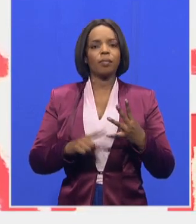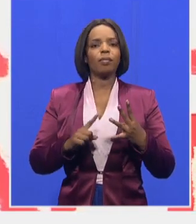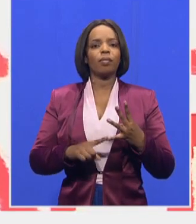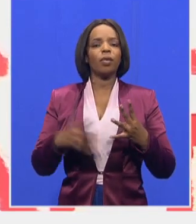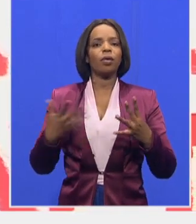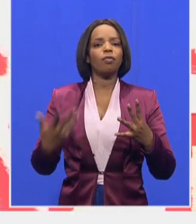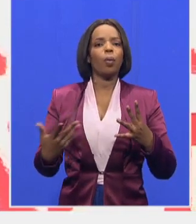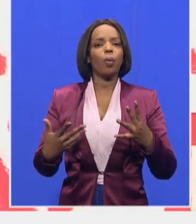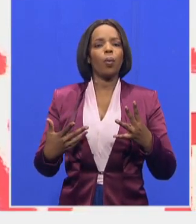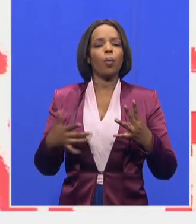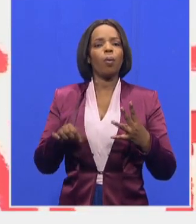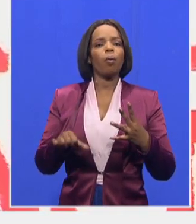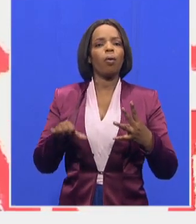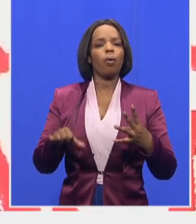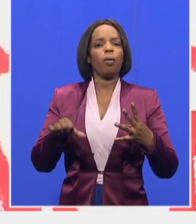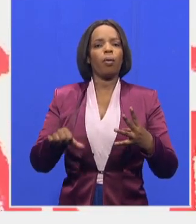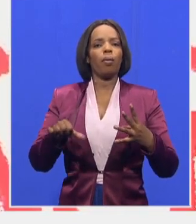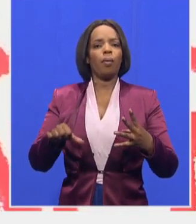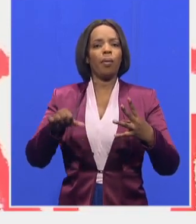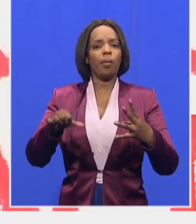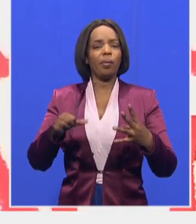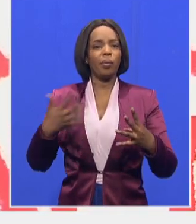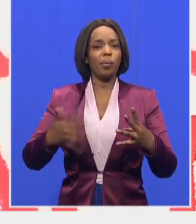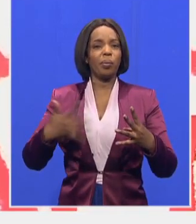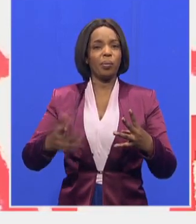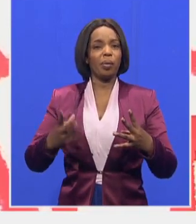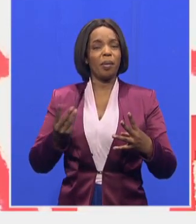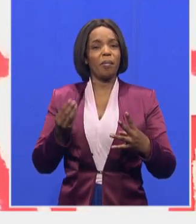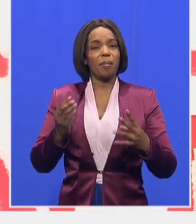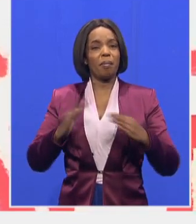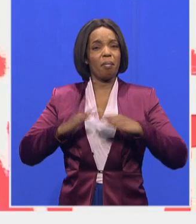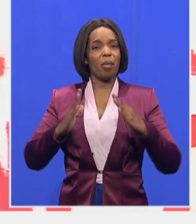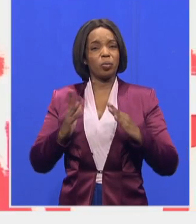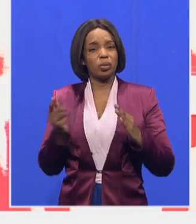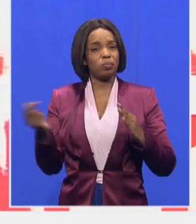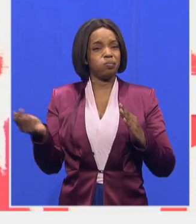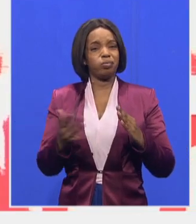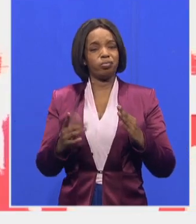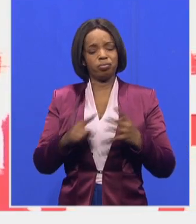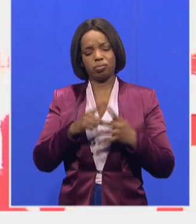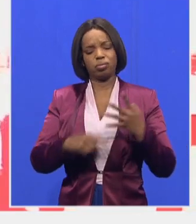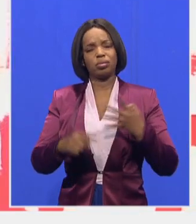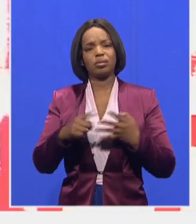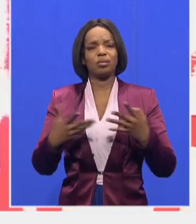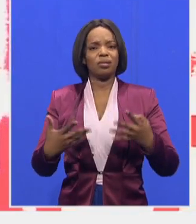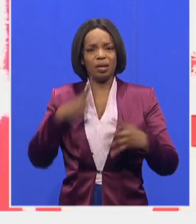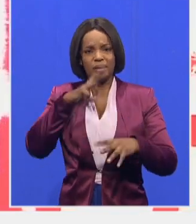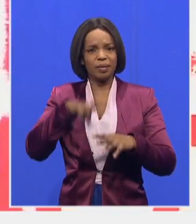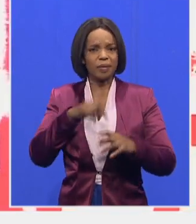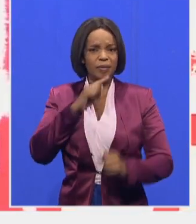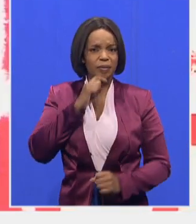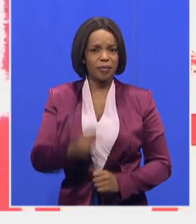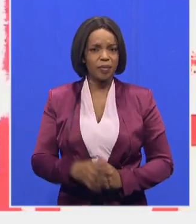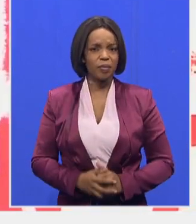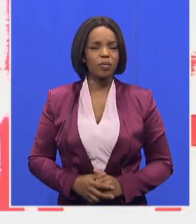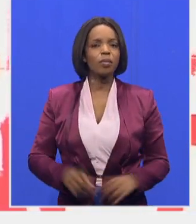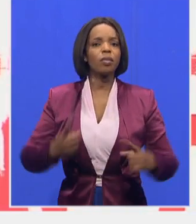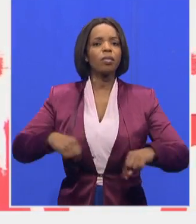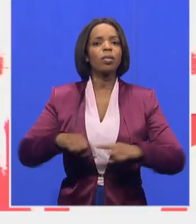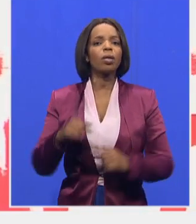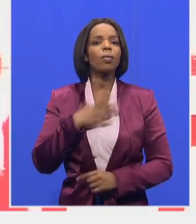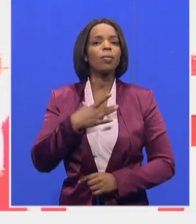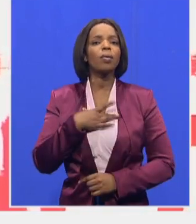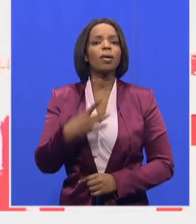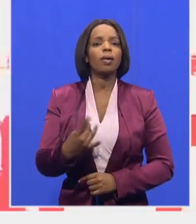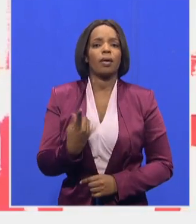maintaining these huge multi-million rand mansions here. These are all excessive and need to be cut dramatically. We would like the bill to look specifically at